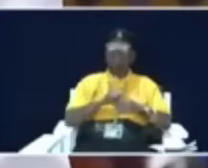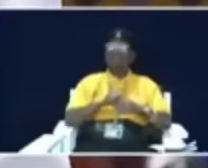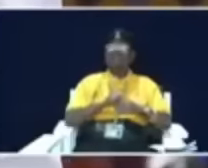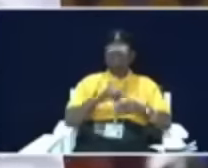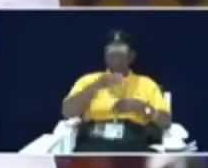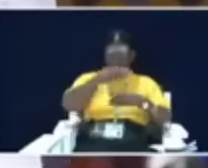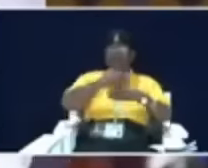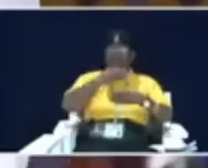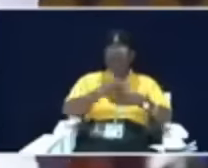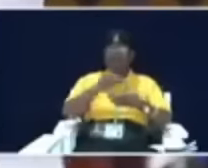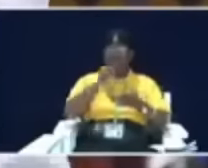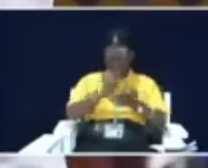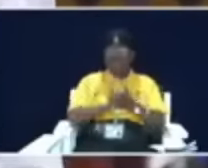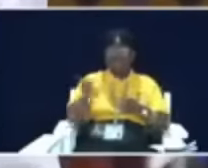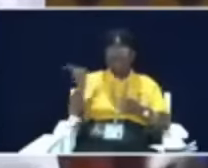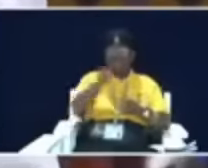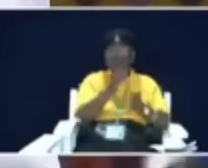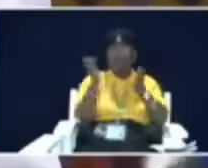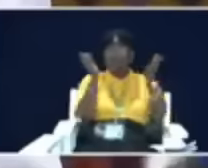Walls that you carry everywhere.